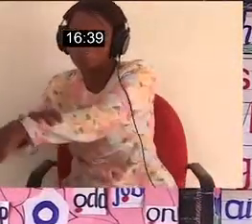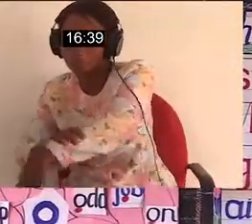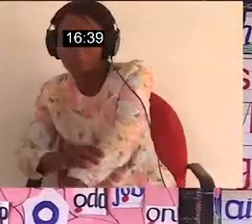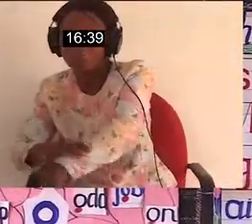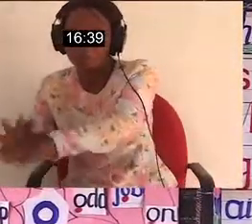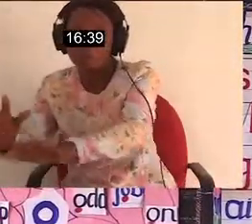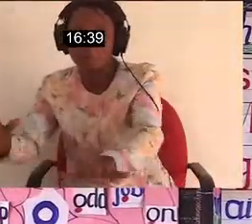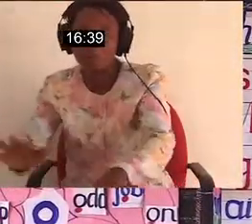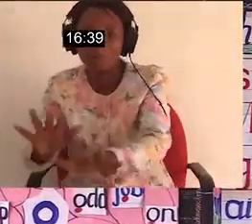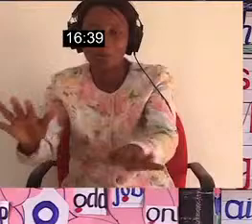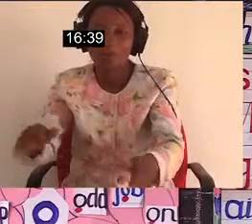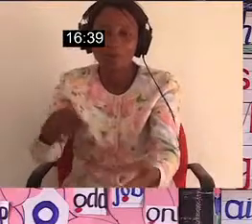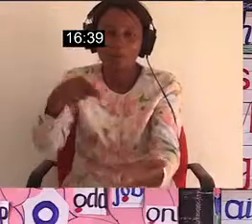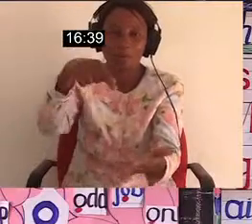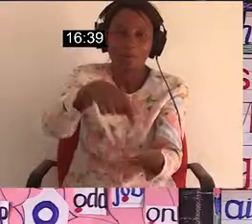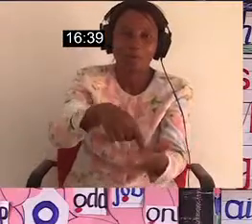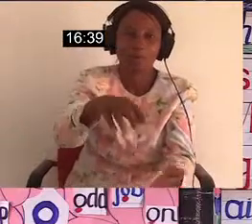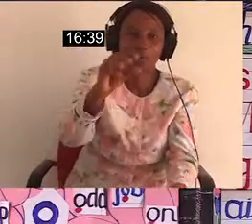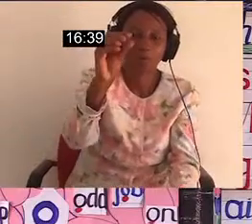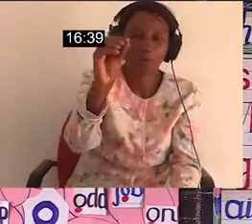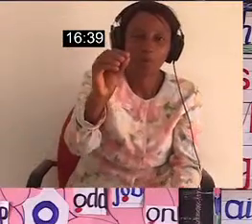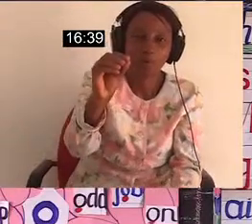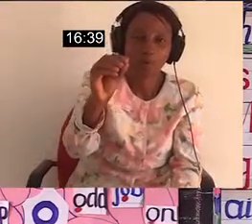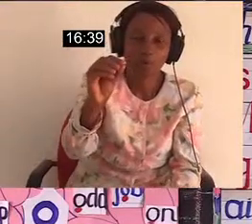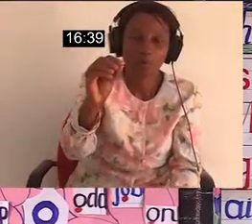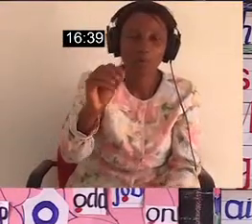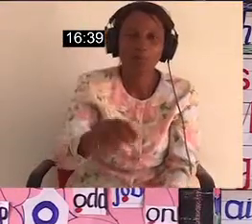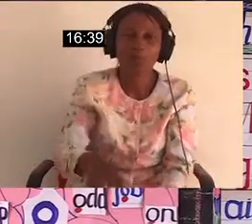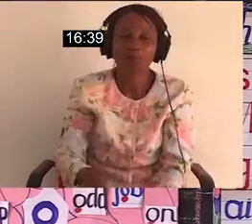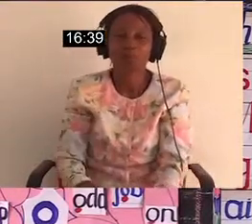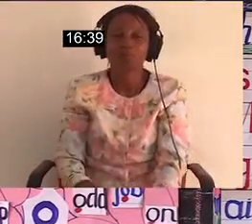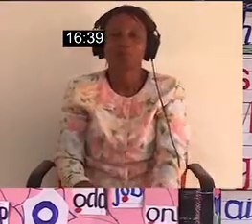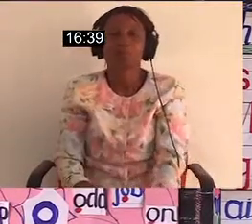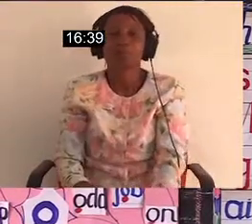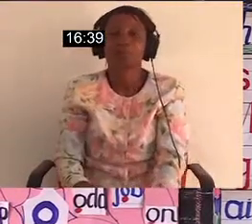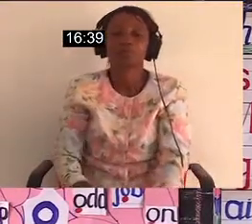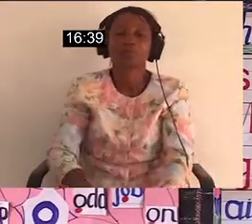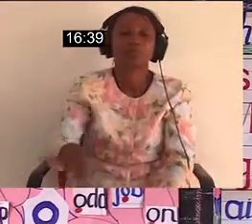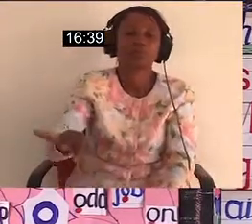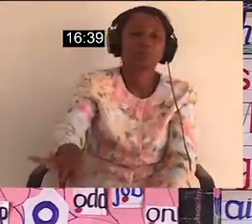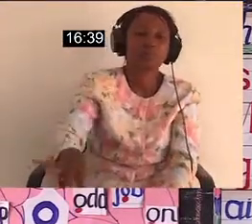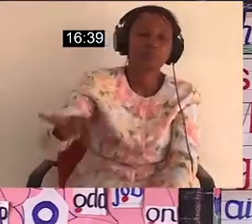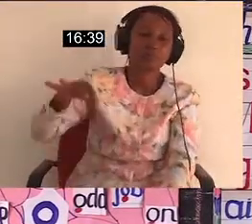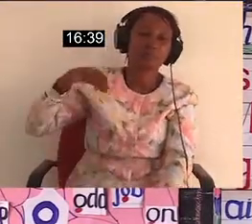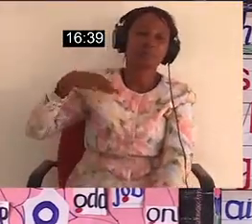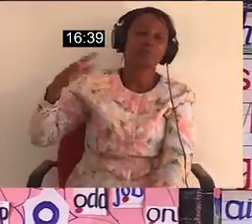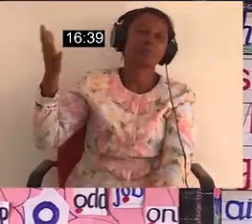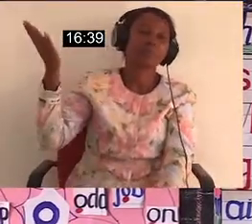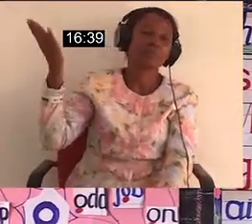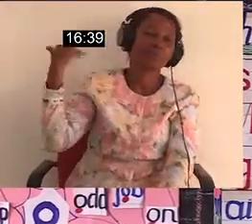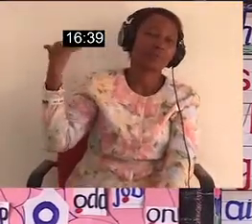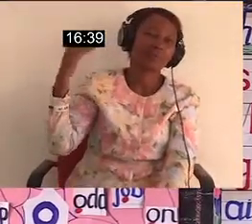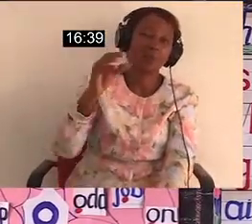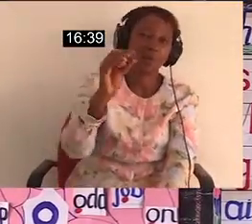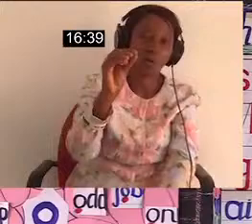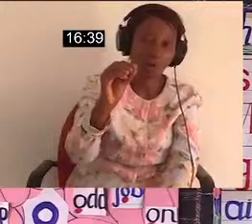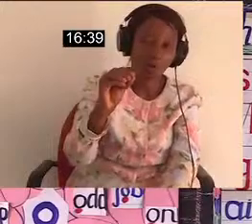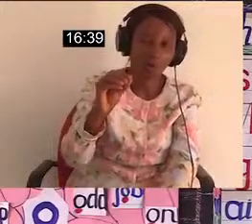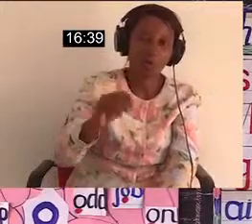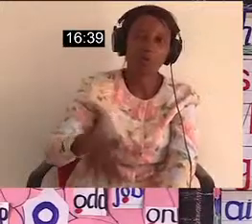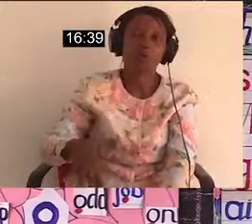at the middle. Hop, we have O there. Got, we have O